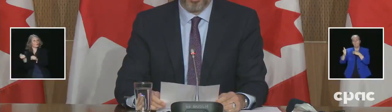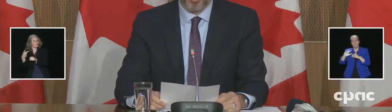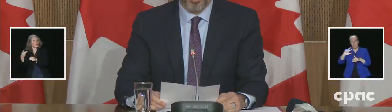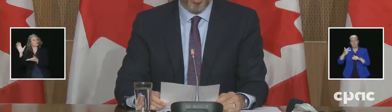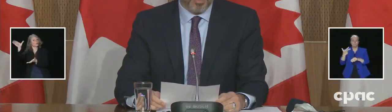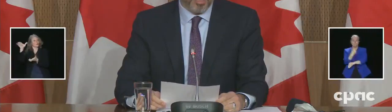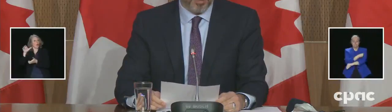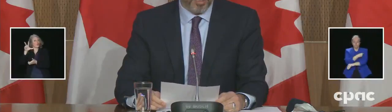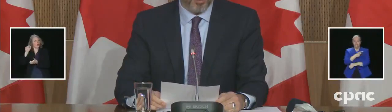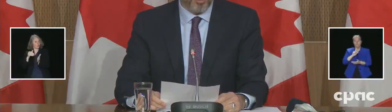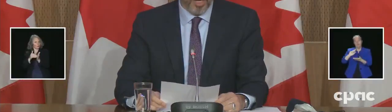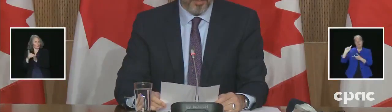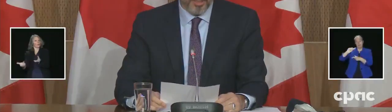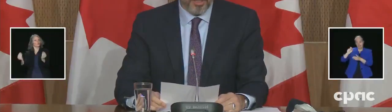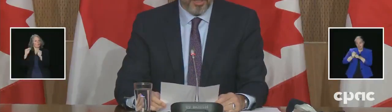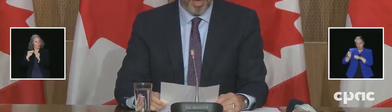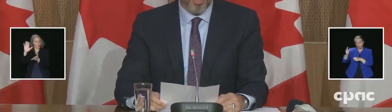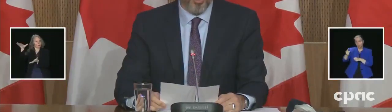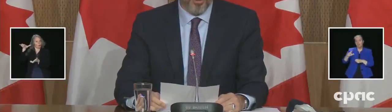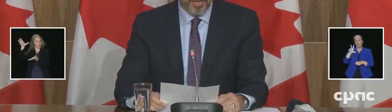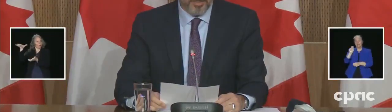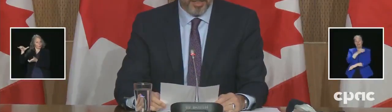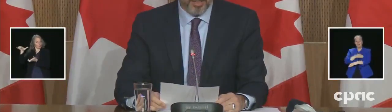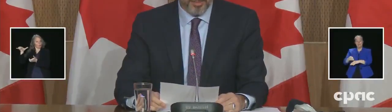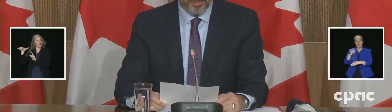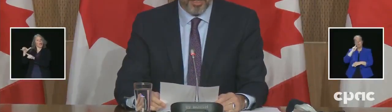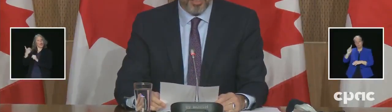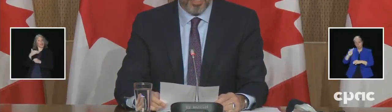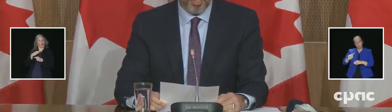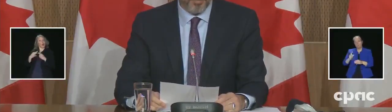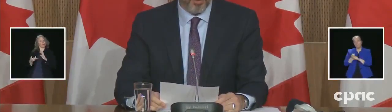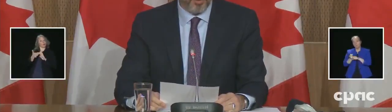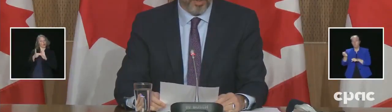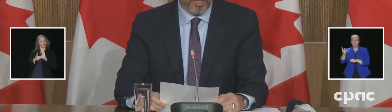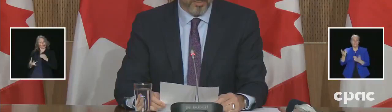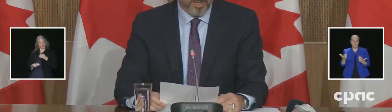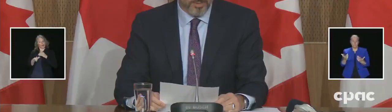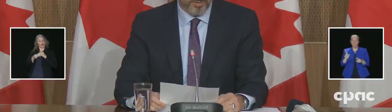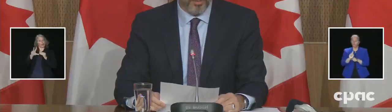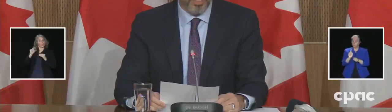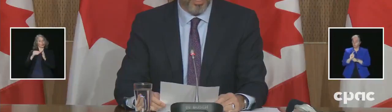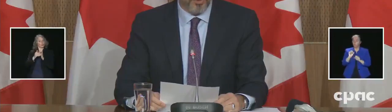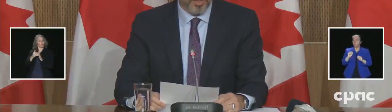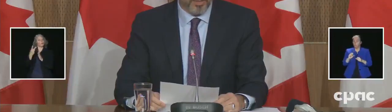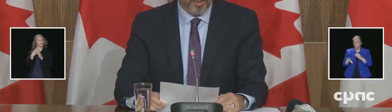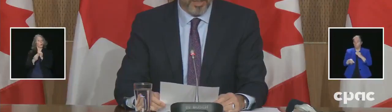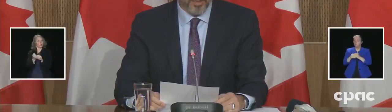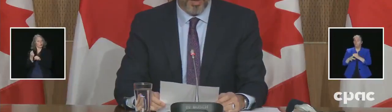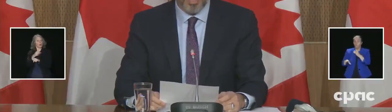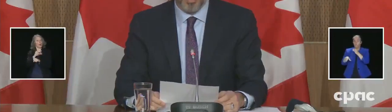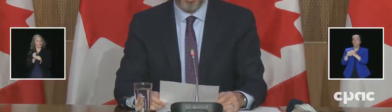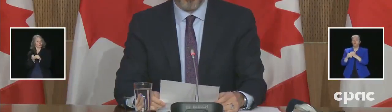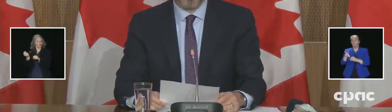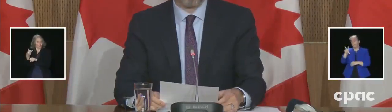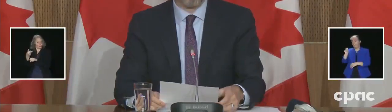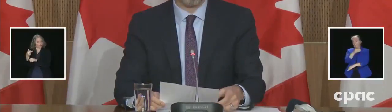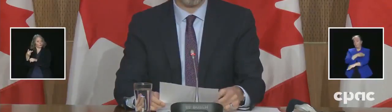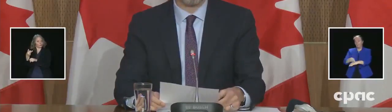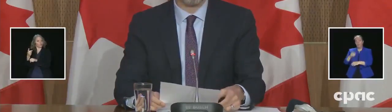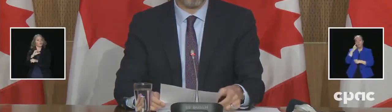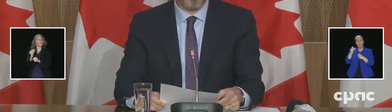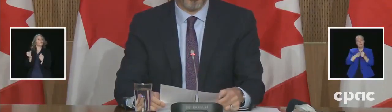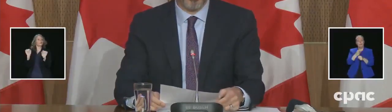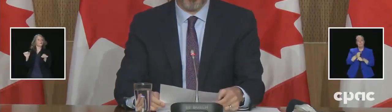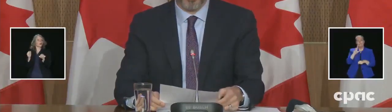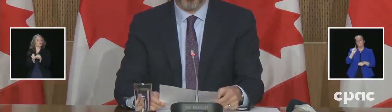after. This deal includes options to add 30 million doses in both 2022 and 2023, and an